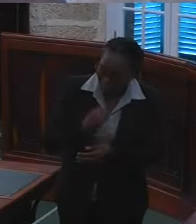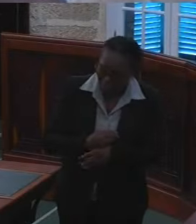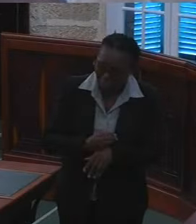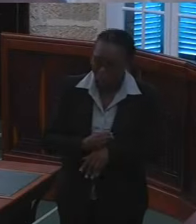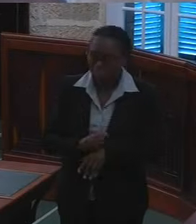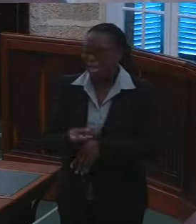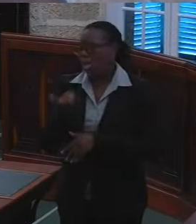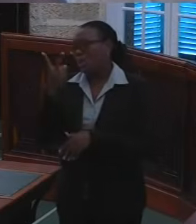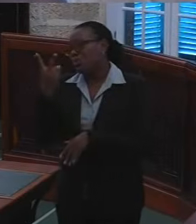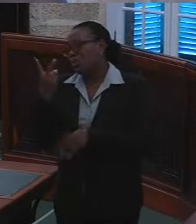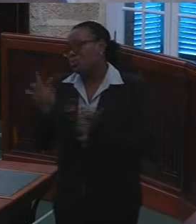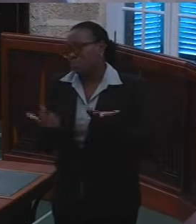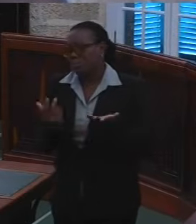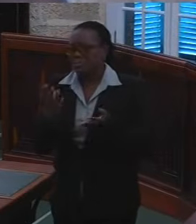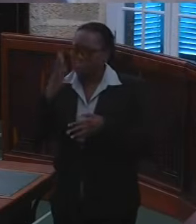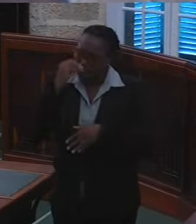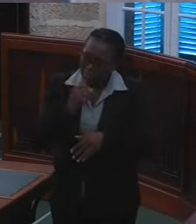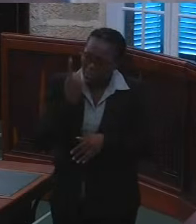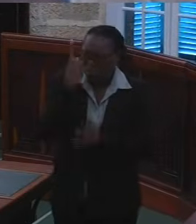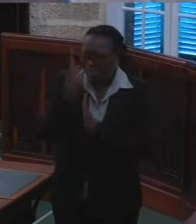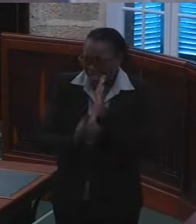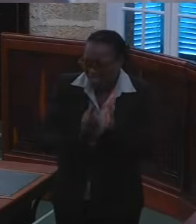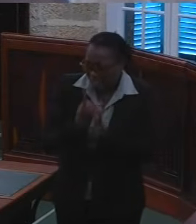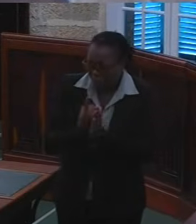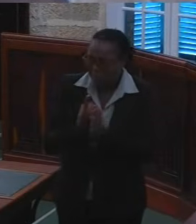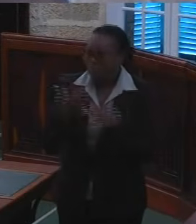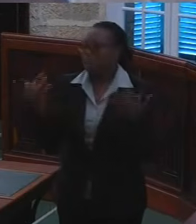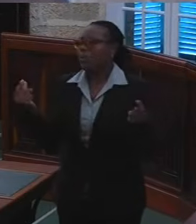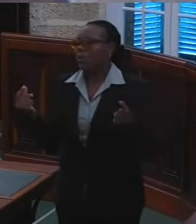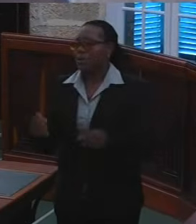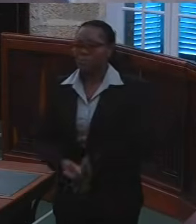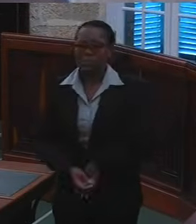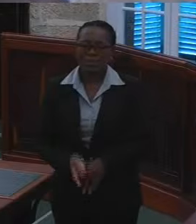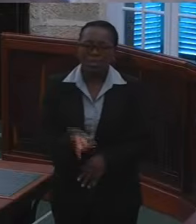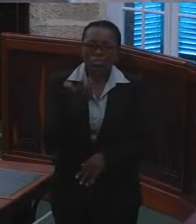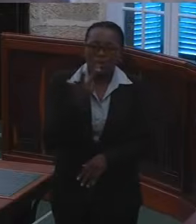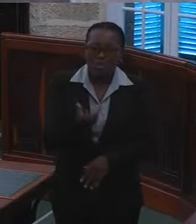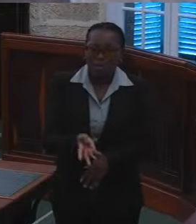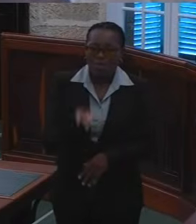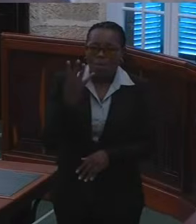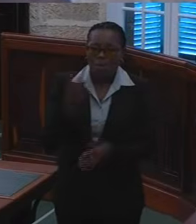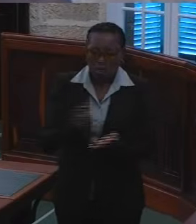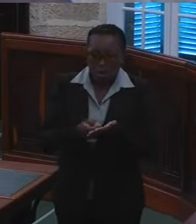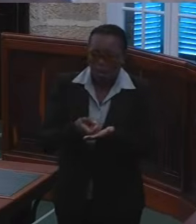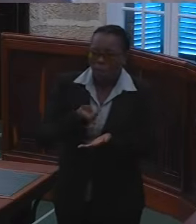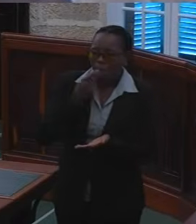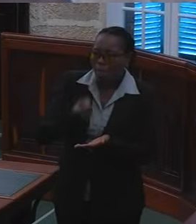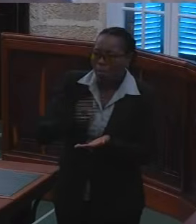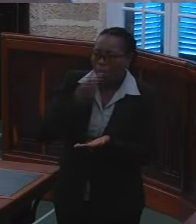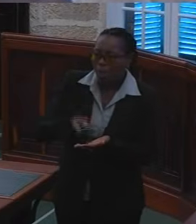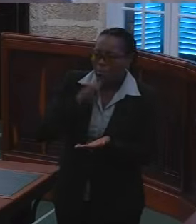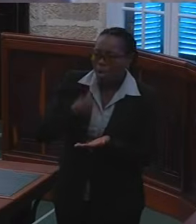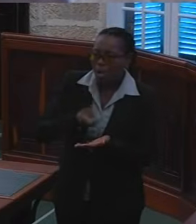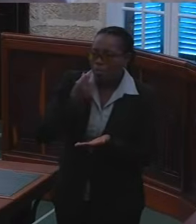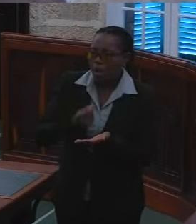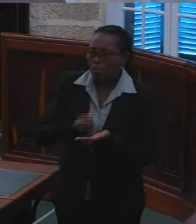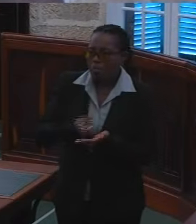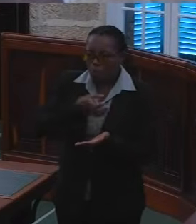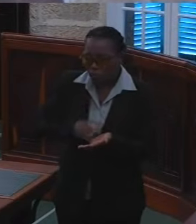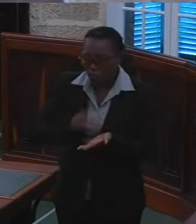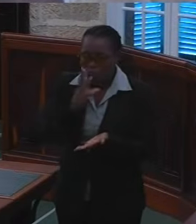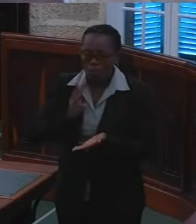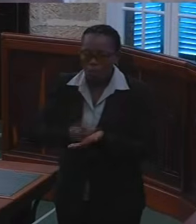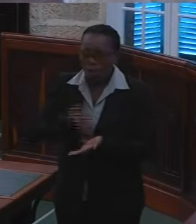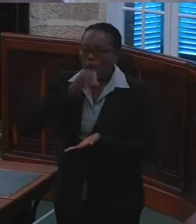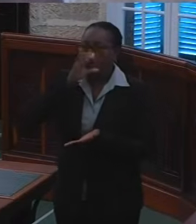there, only since she sleep for an hour, so you put 4 lorazepams at the disposal, and you know